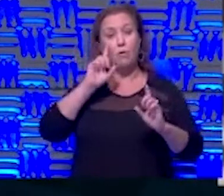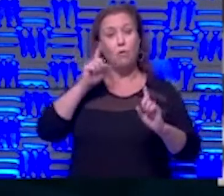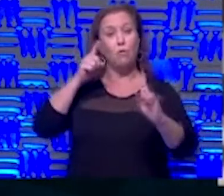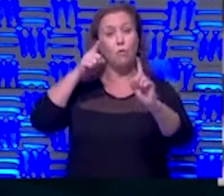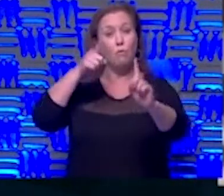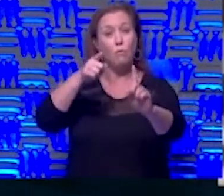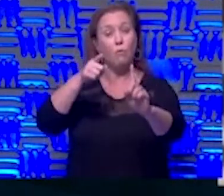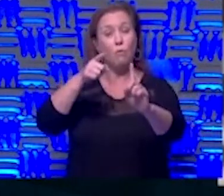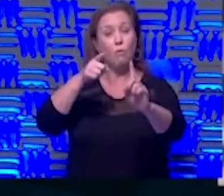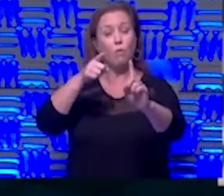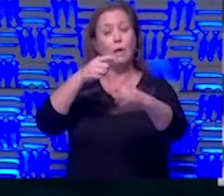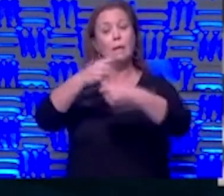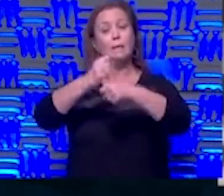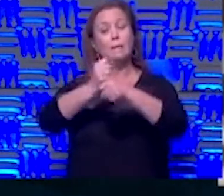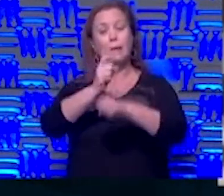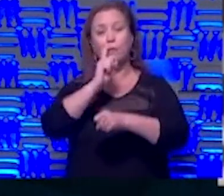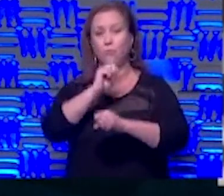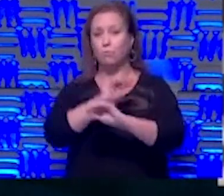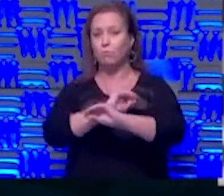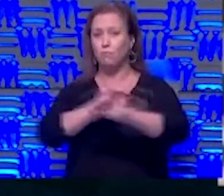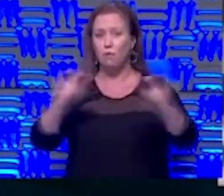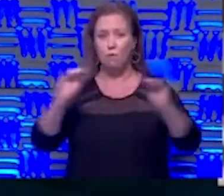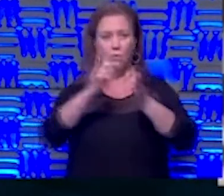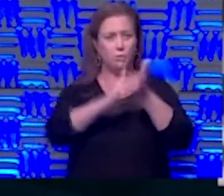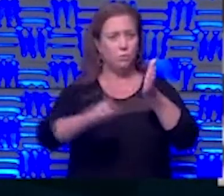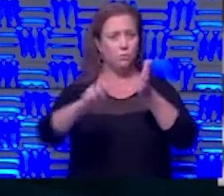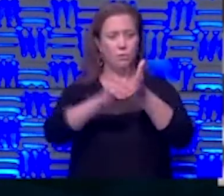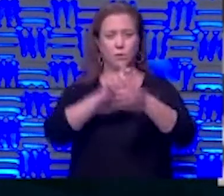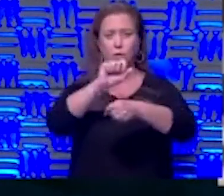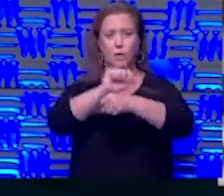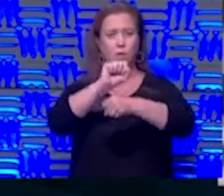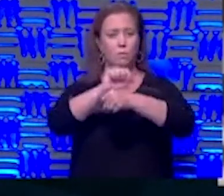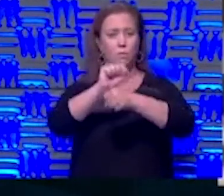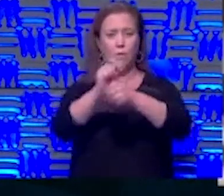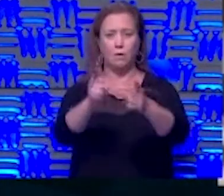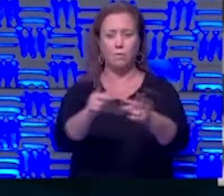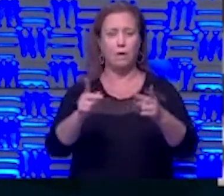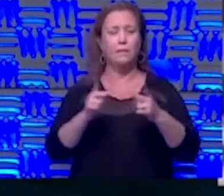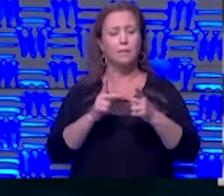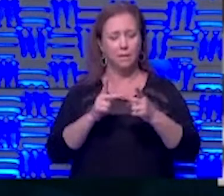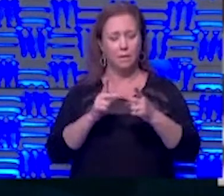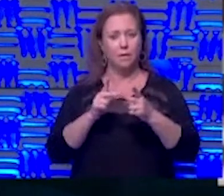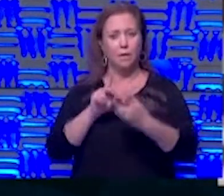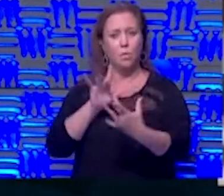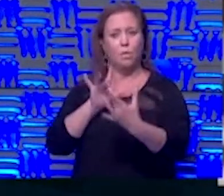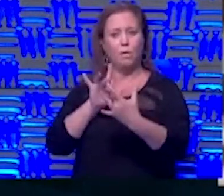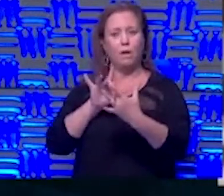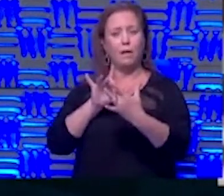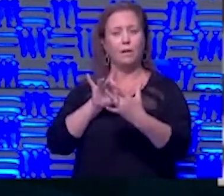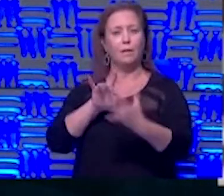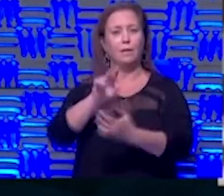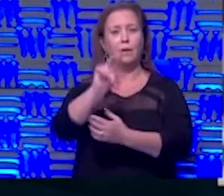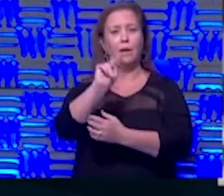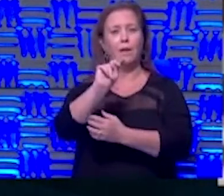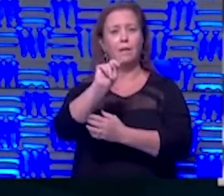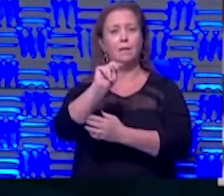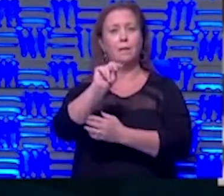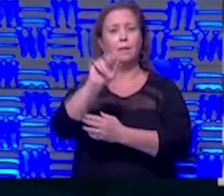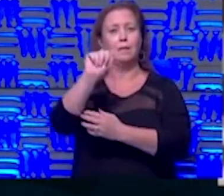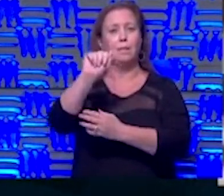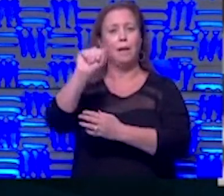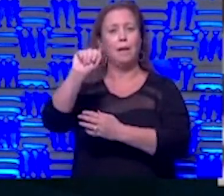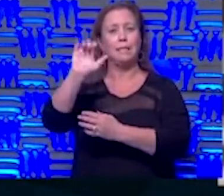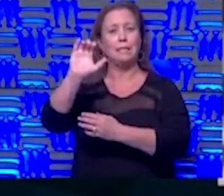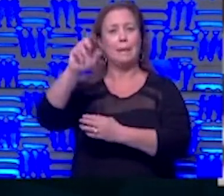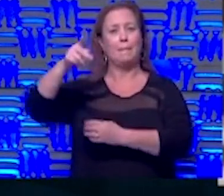charge is to make sure that there's no discrimination in the workforce. And we've reached out to the NAACP and others, the ministers